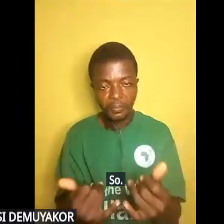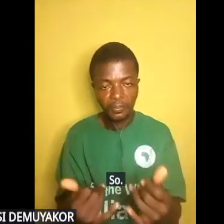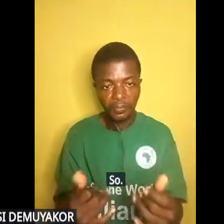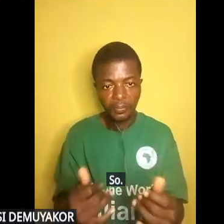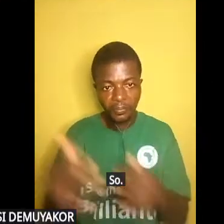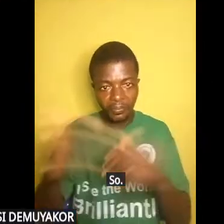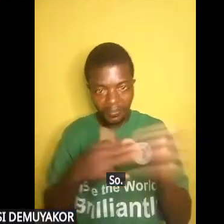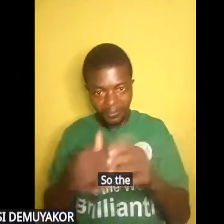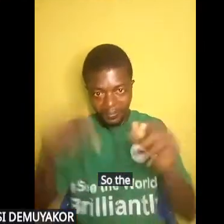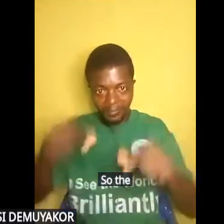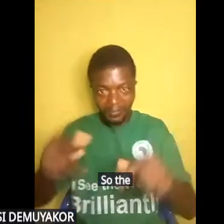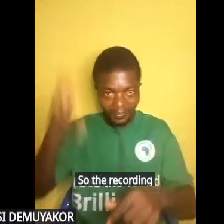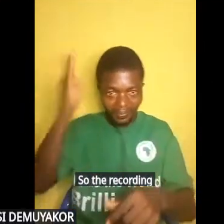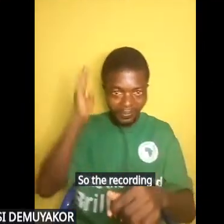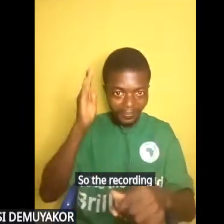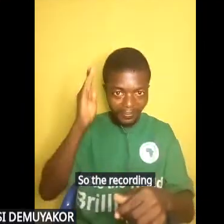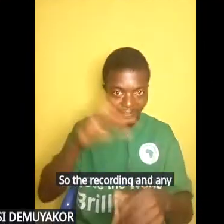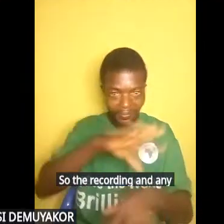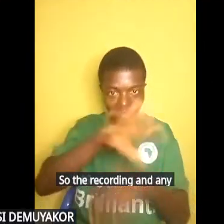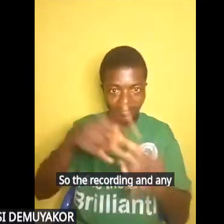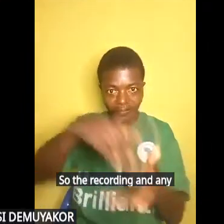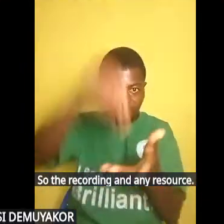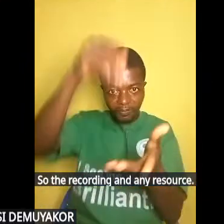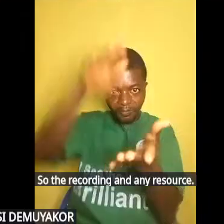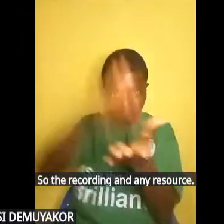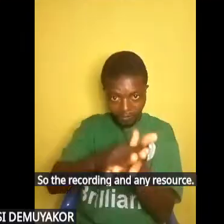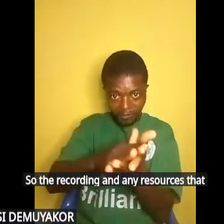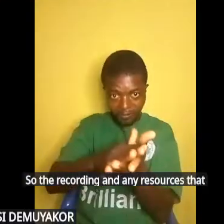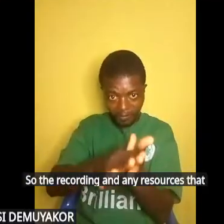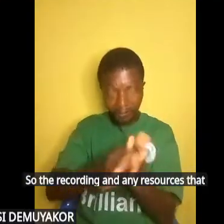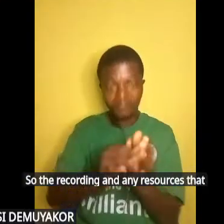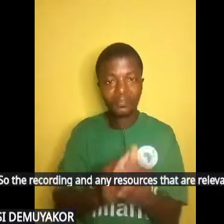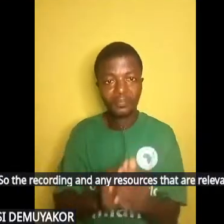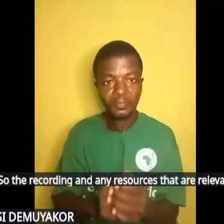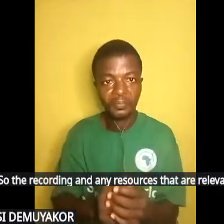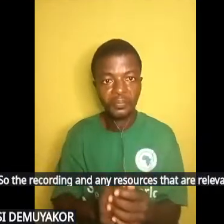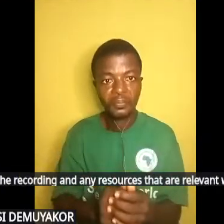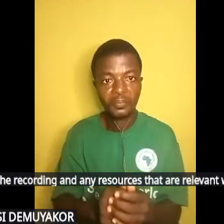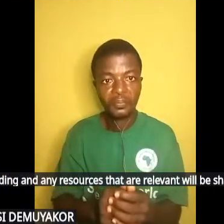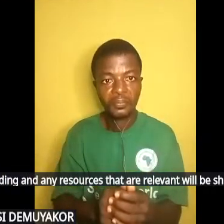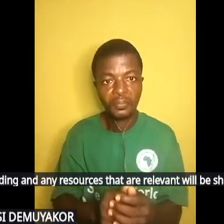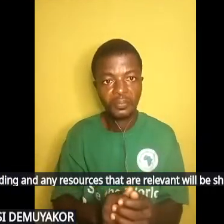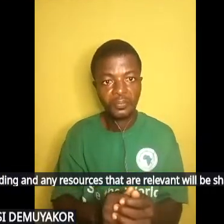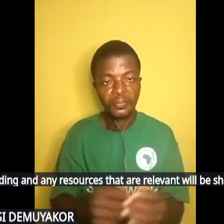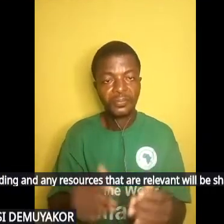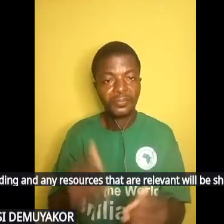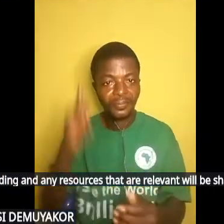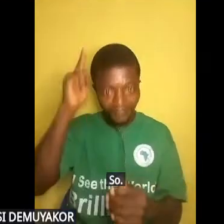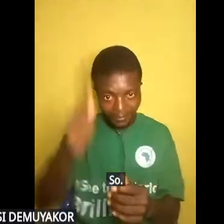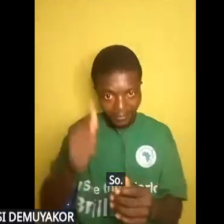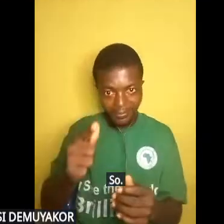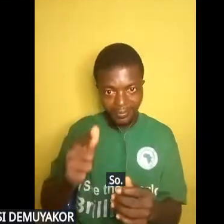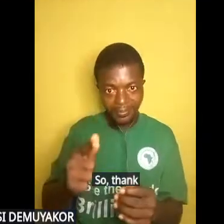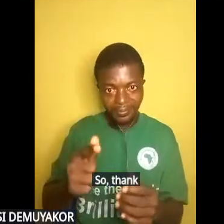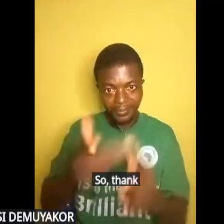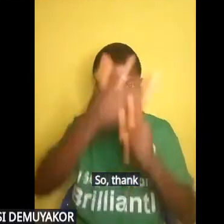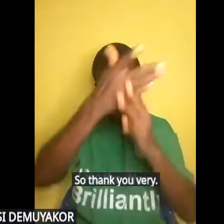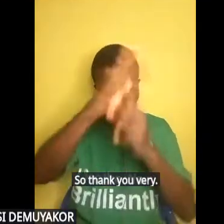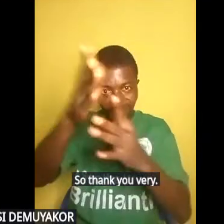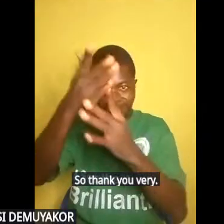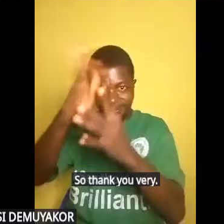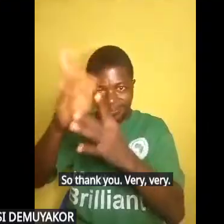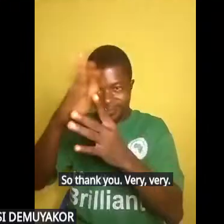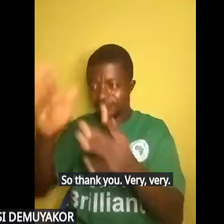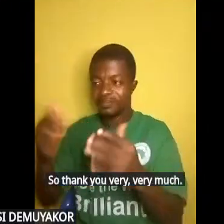the recording and any resources that are relevant will be shared with you. So thank you very, very